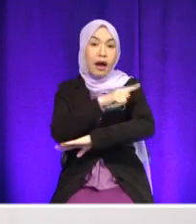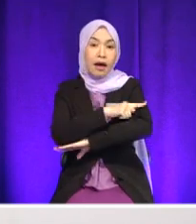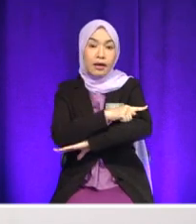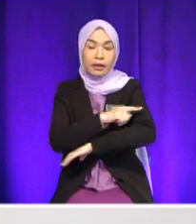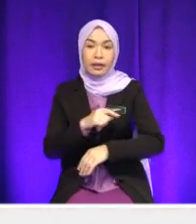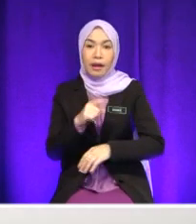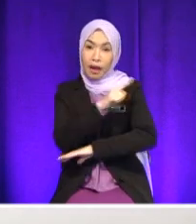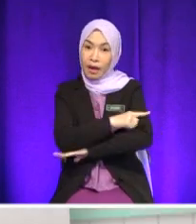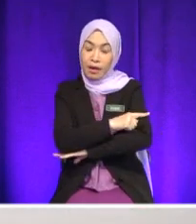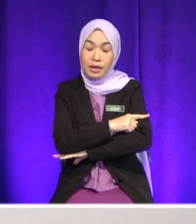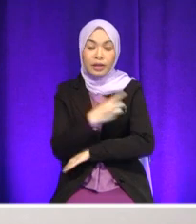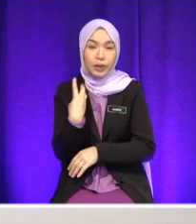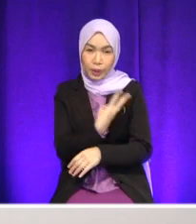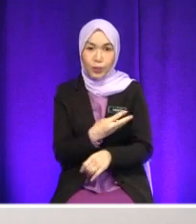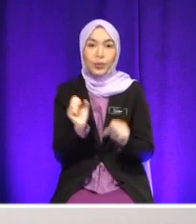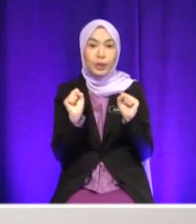about Fu Liang?